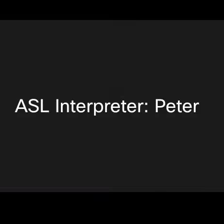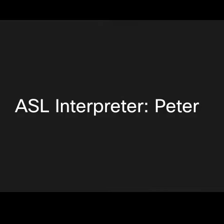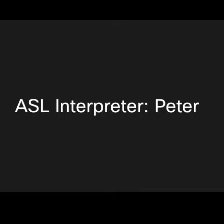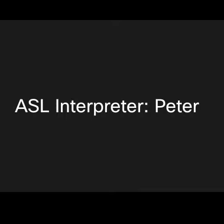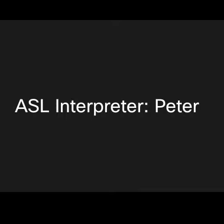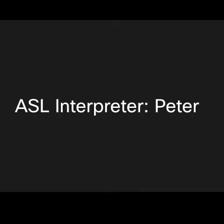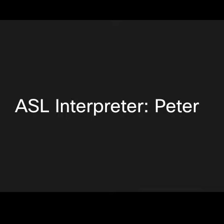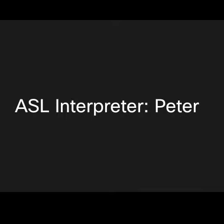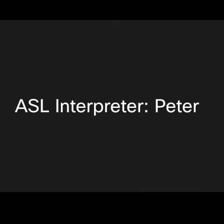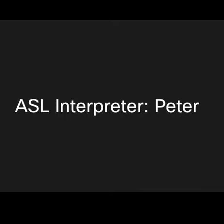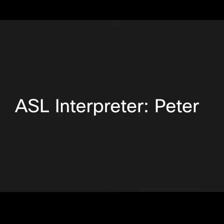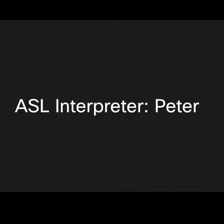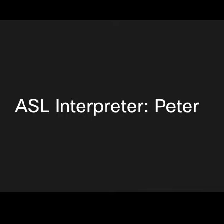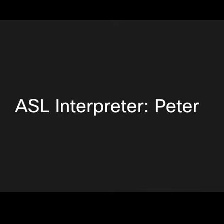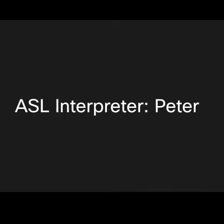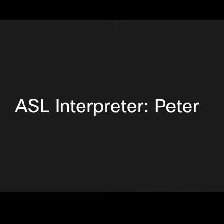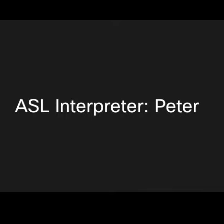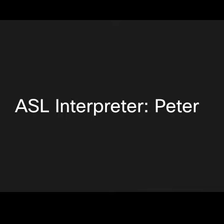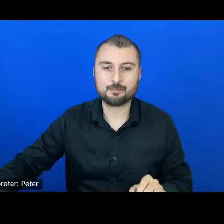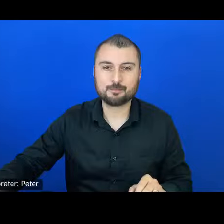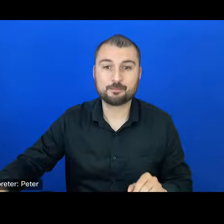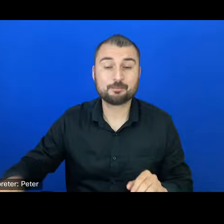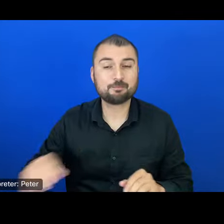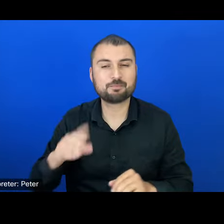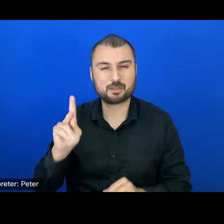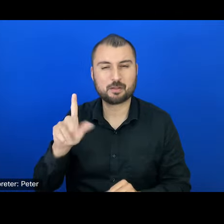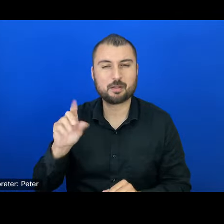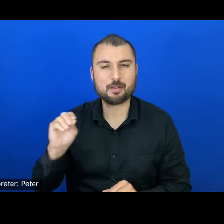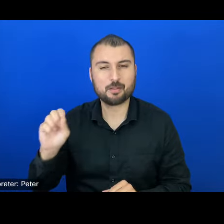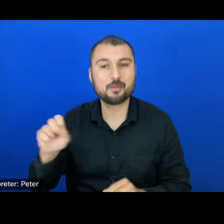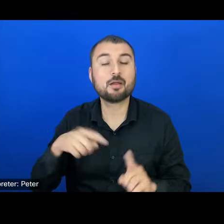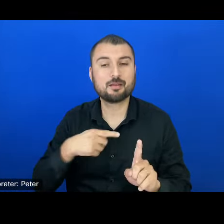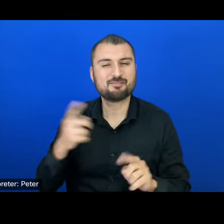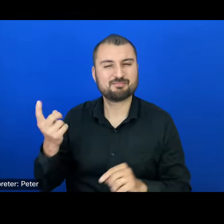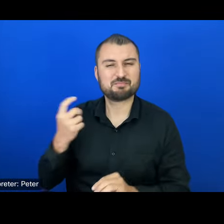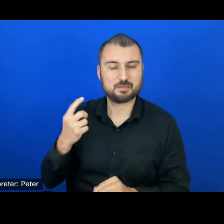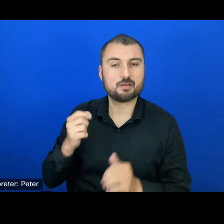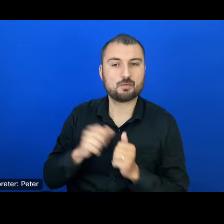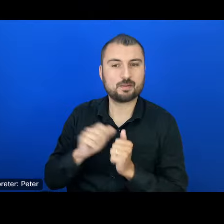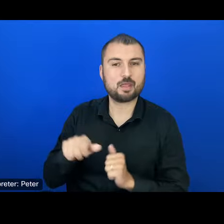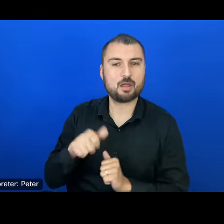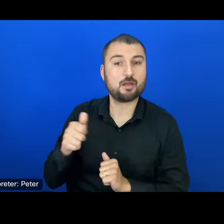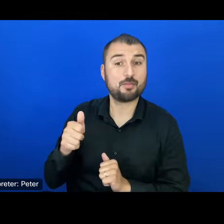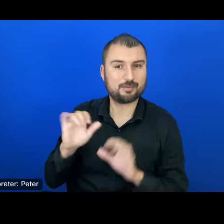This question came up with the other agency.